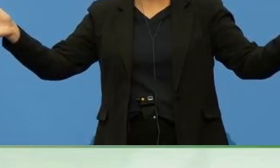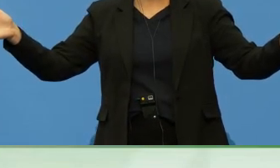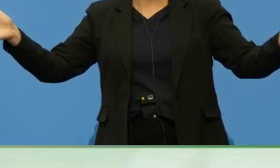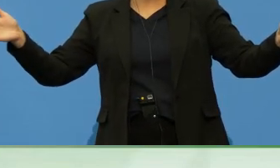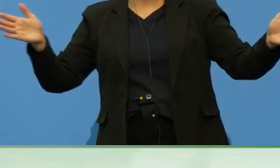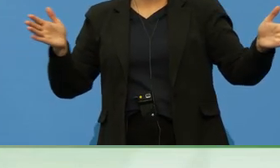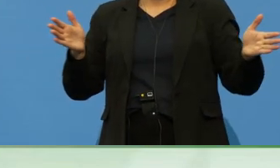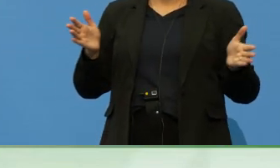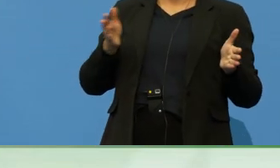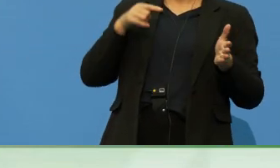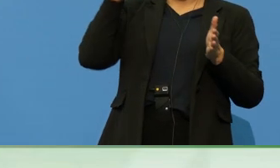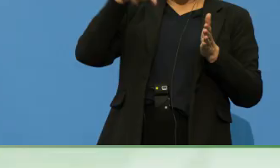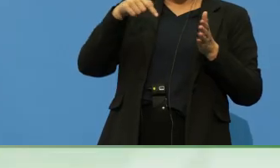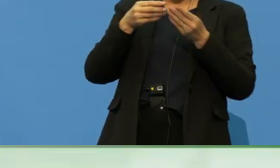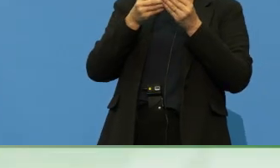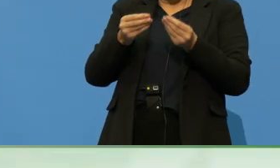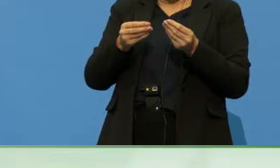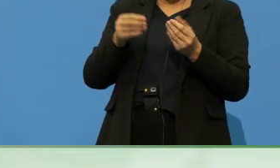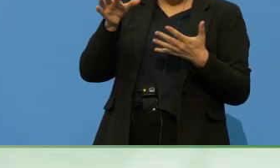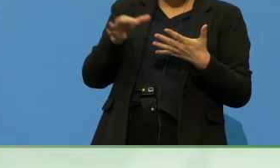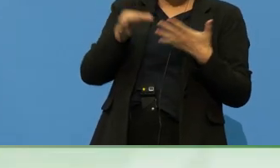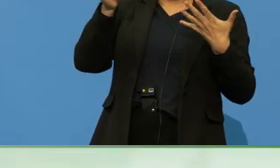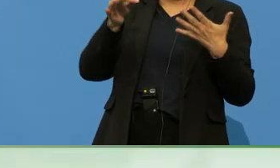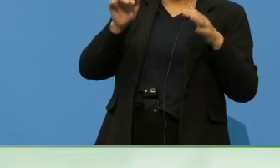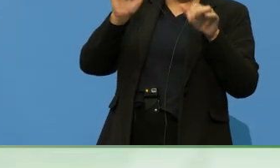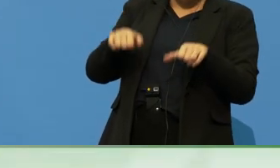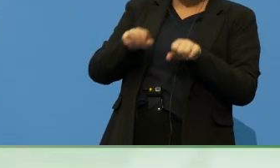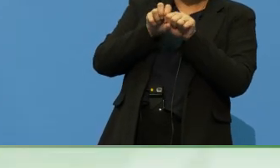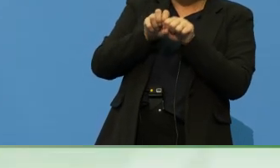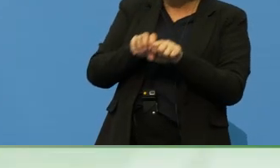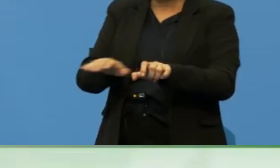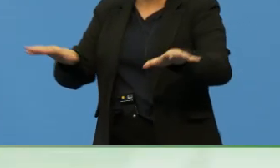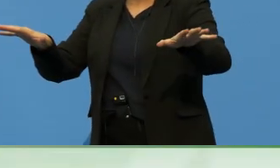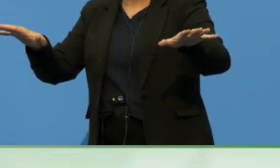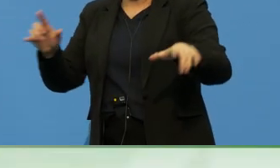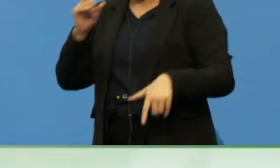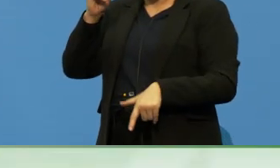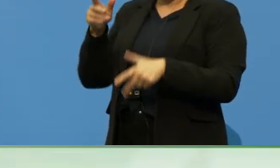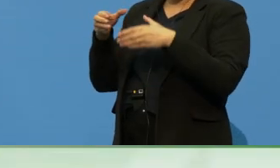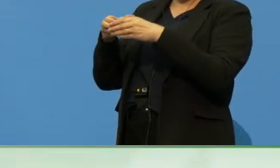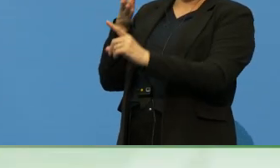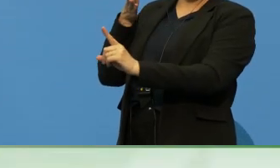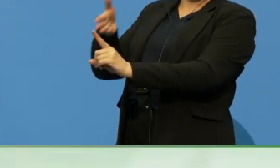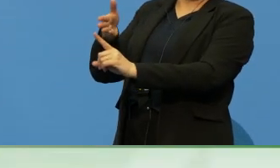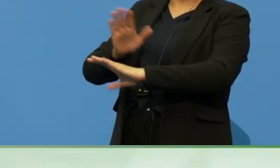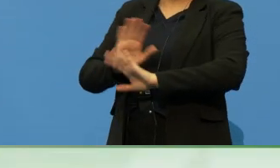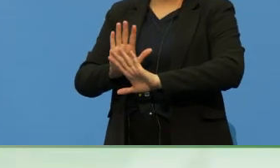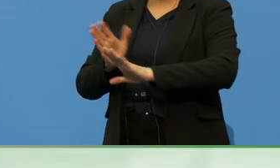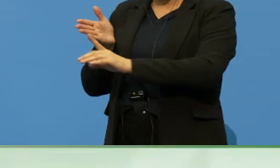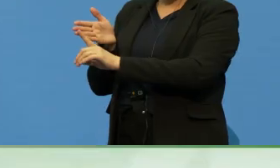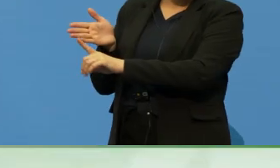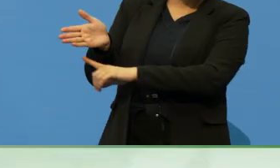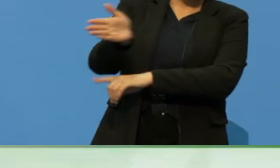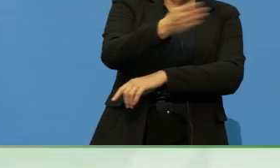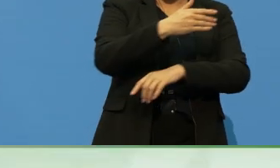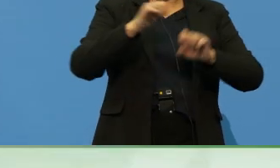very diverse group of people, and the people with disabilities is only the one group we are talking about. But